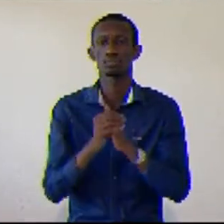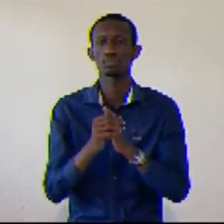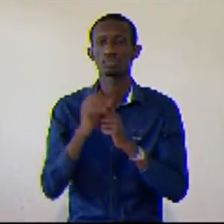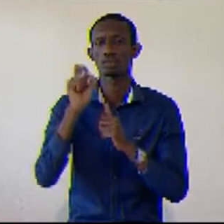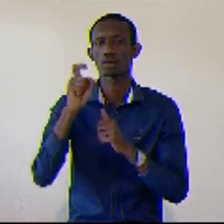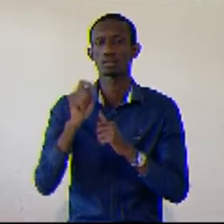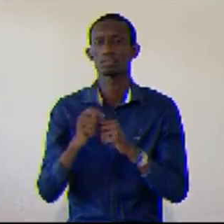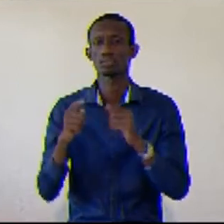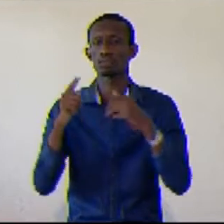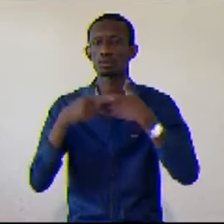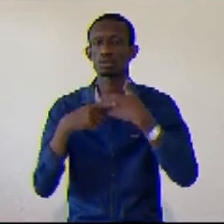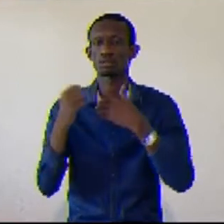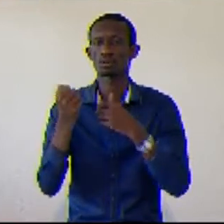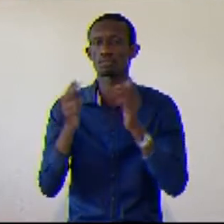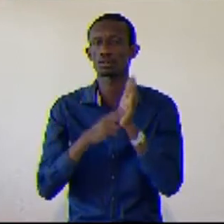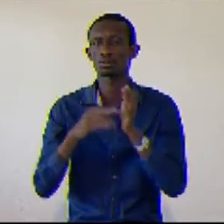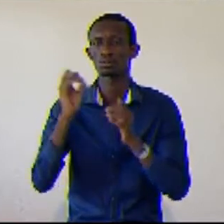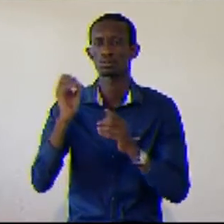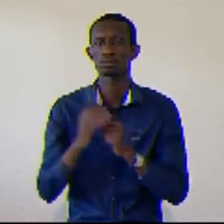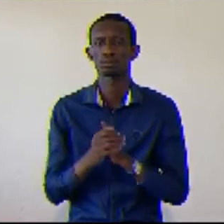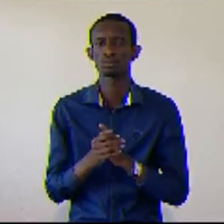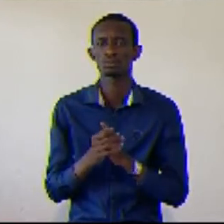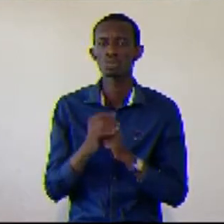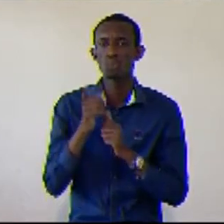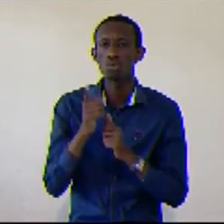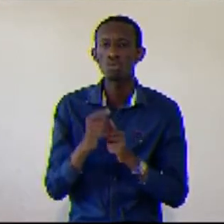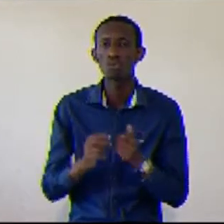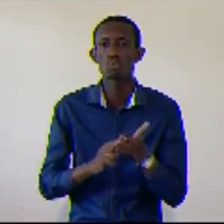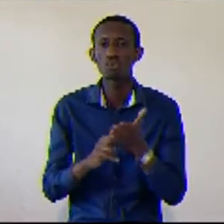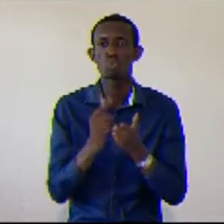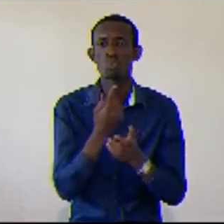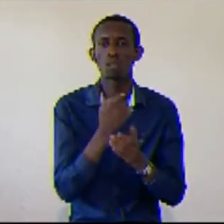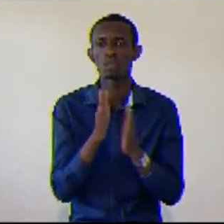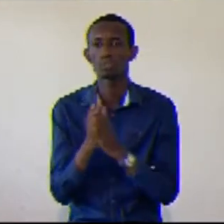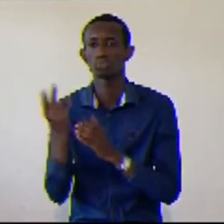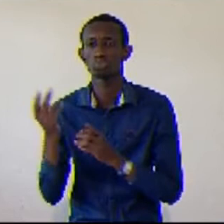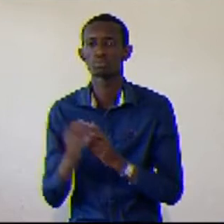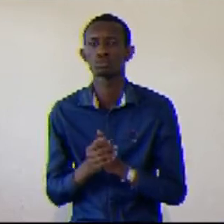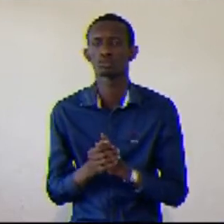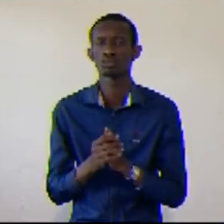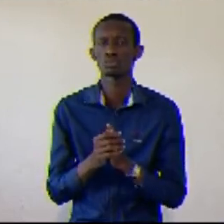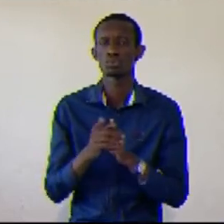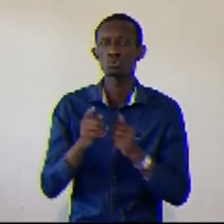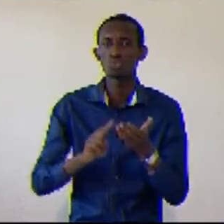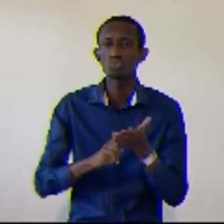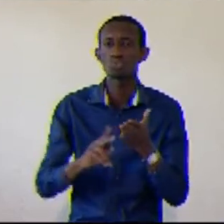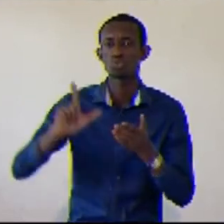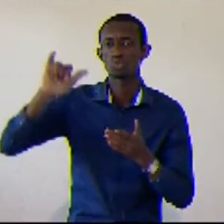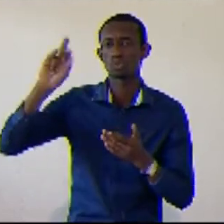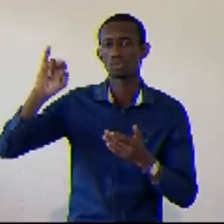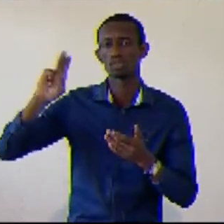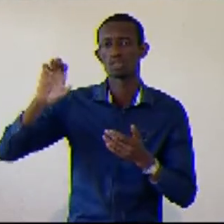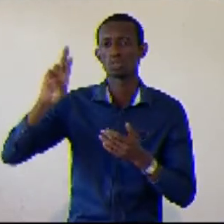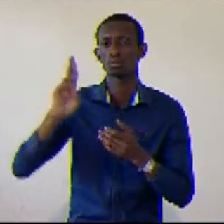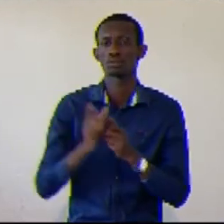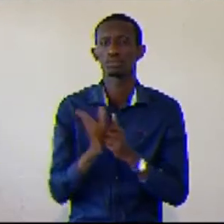use linear interpolation to find the initial approximation of this root. Dear